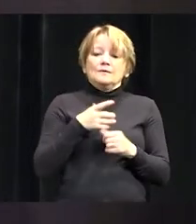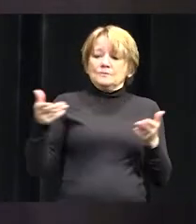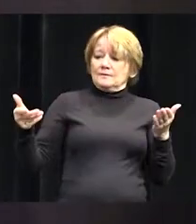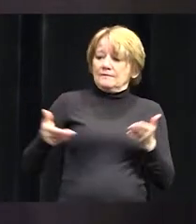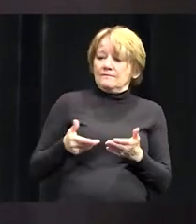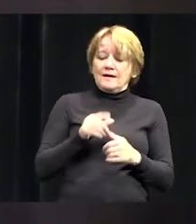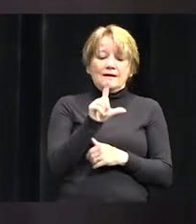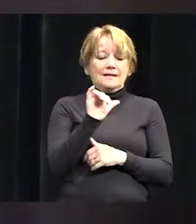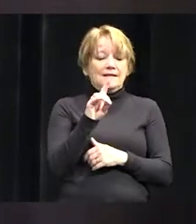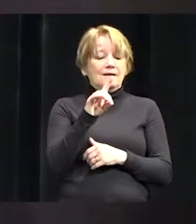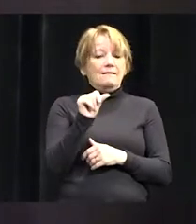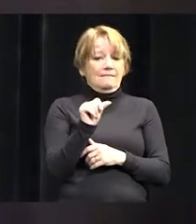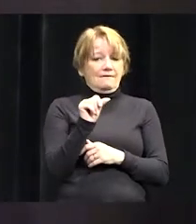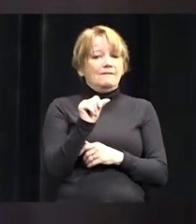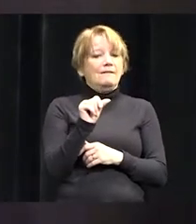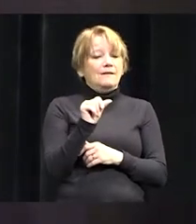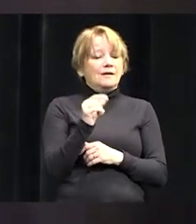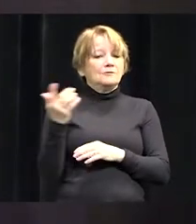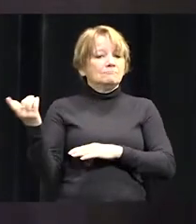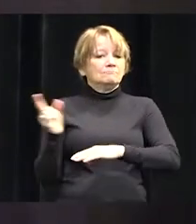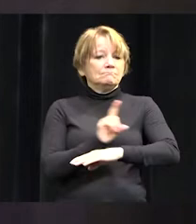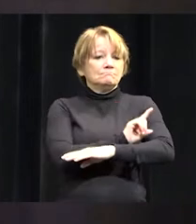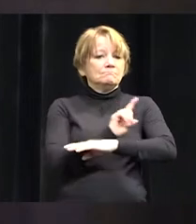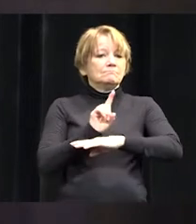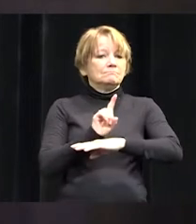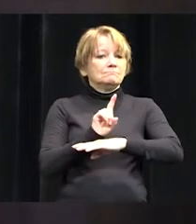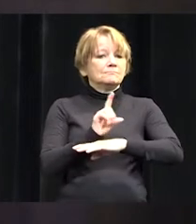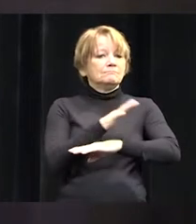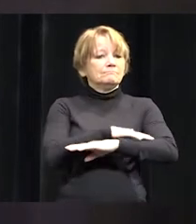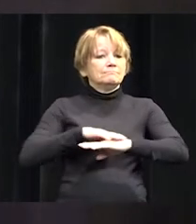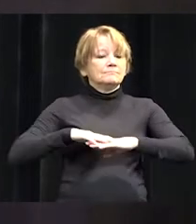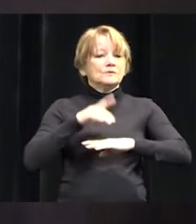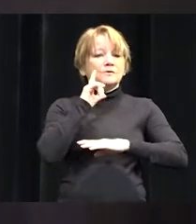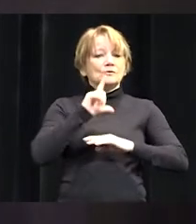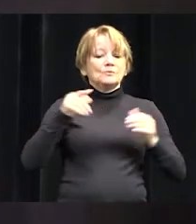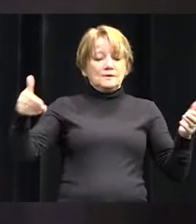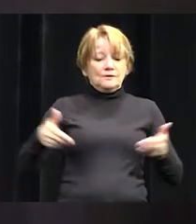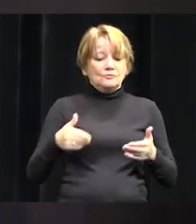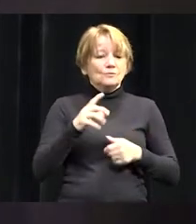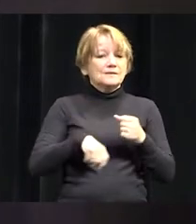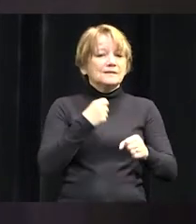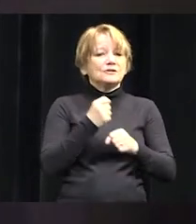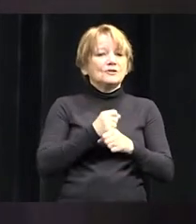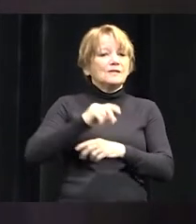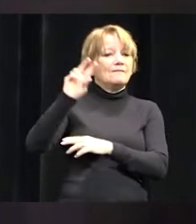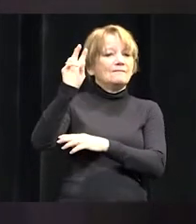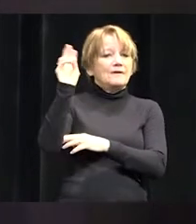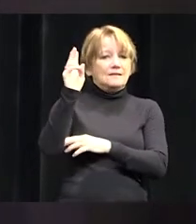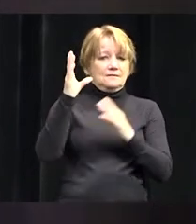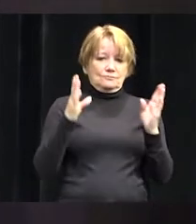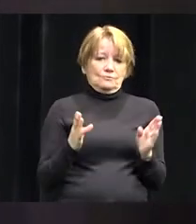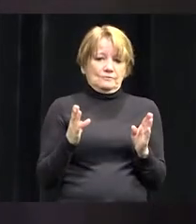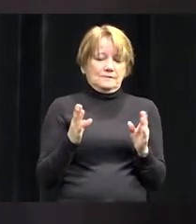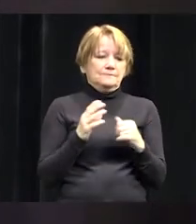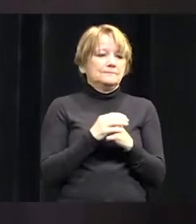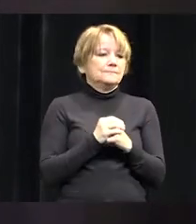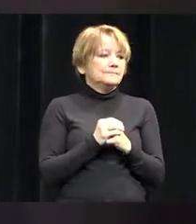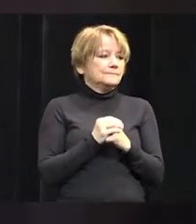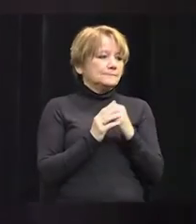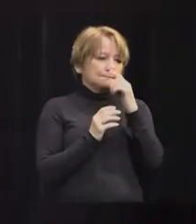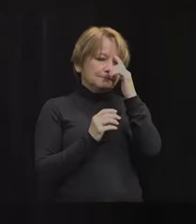now i would like to invite lydia to the stage to introduce this year's